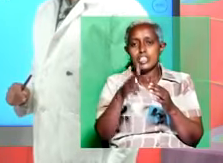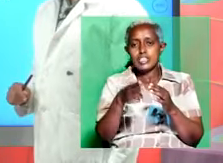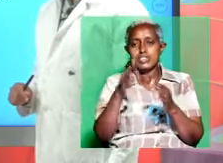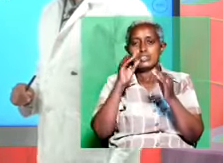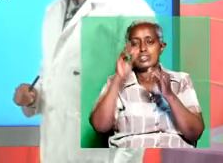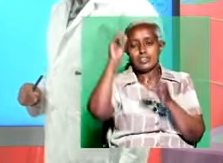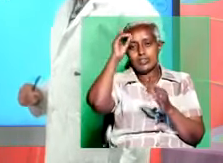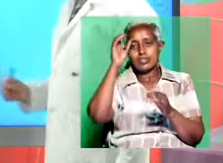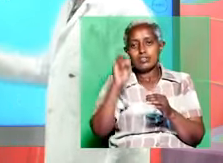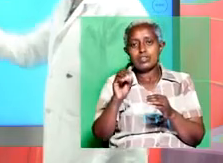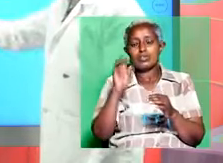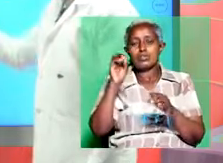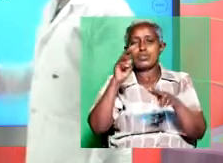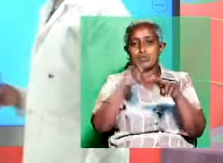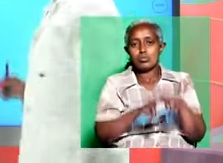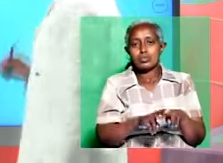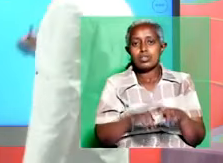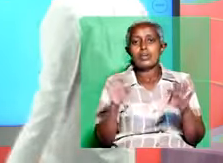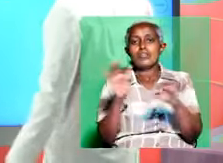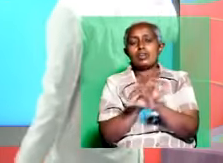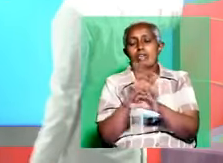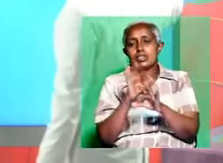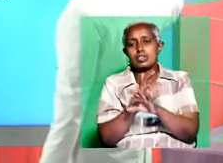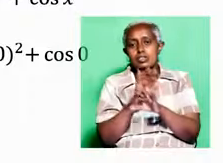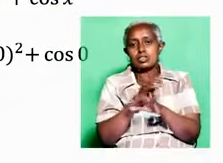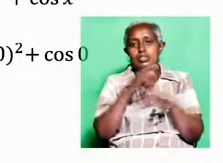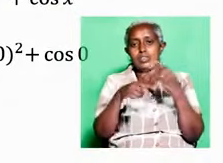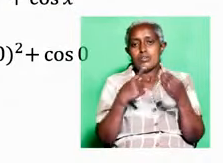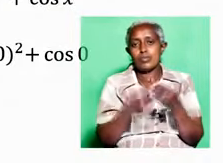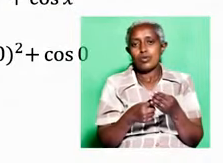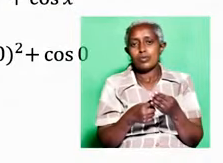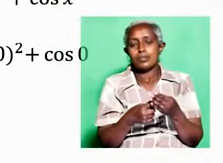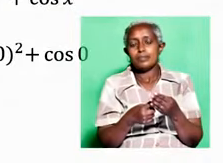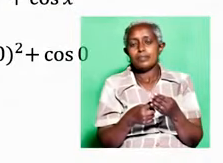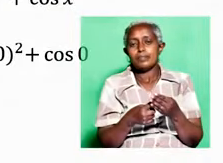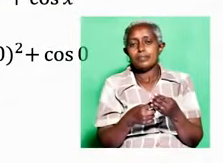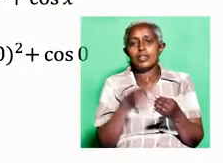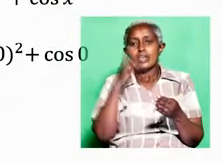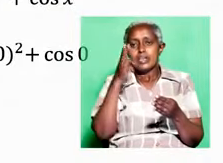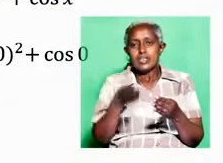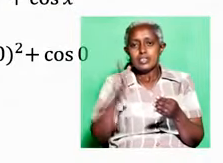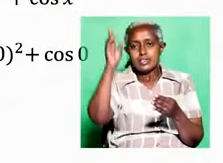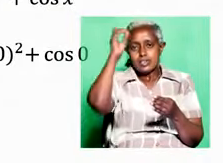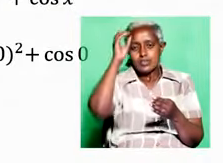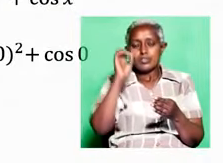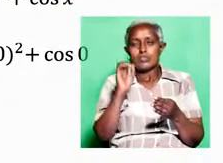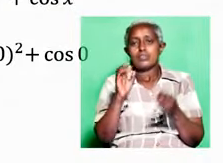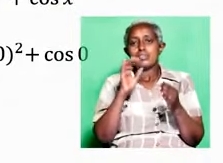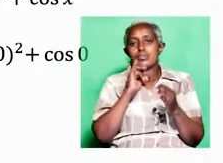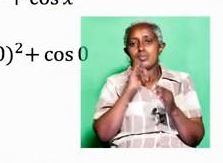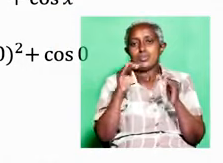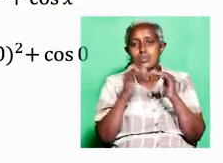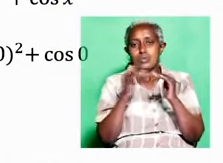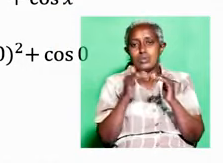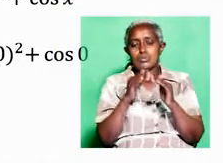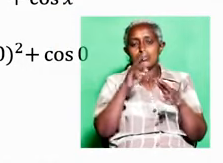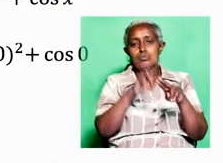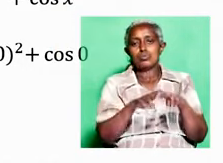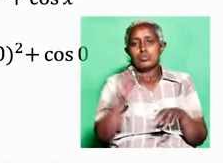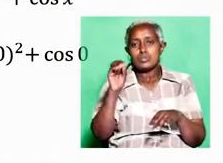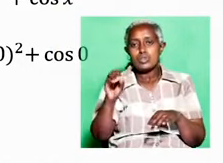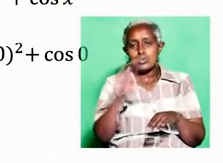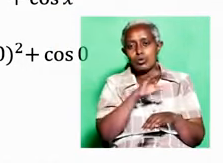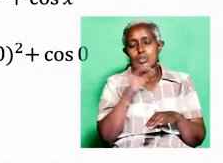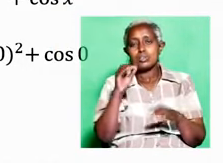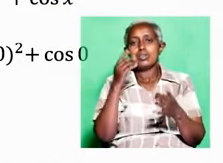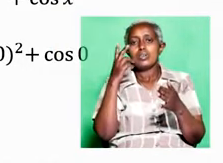So let's put 0 on this function. Therefore, h derivative of 0 is equals to, you put 0